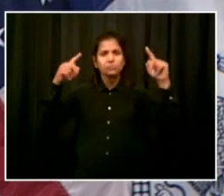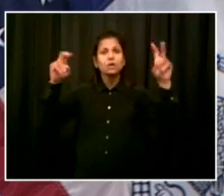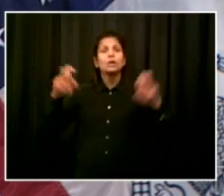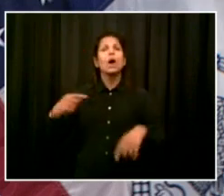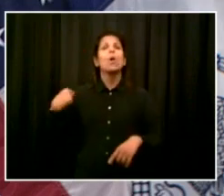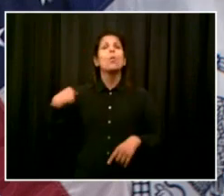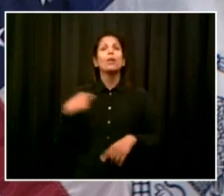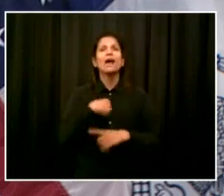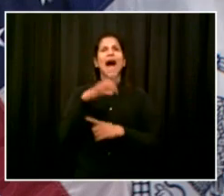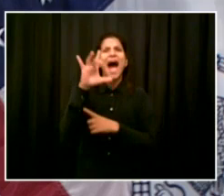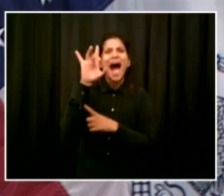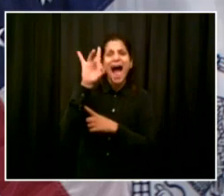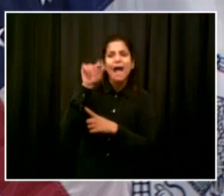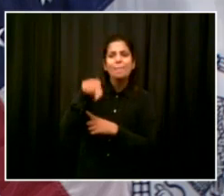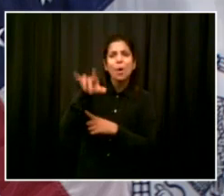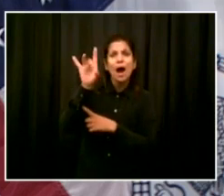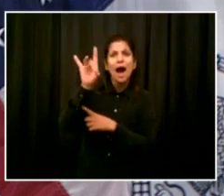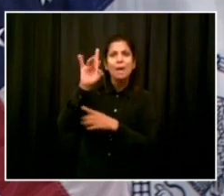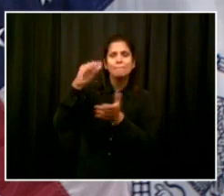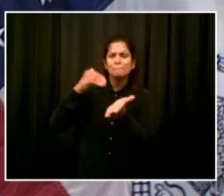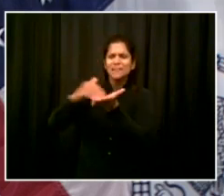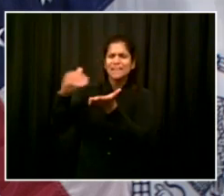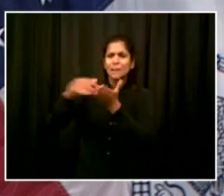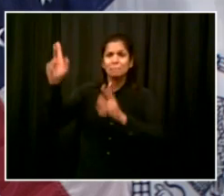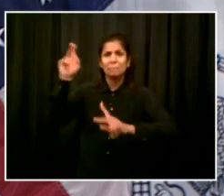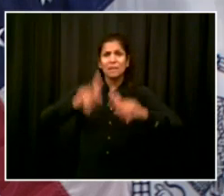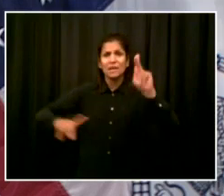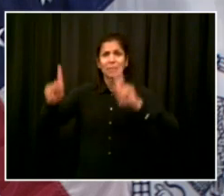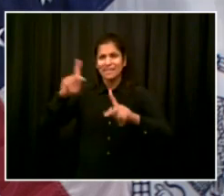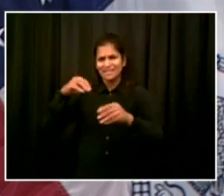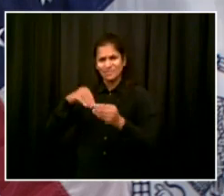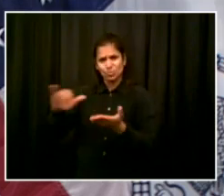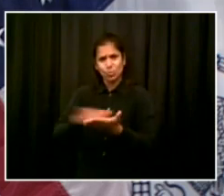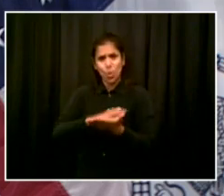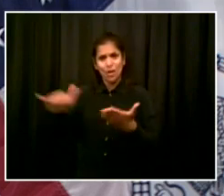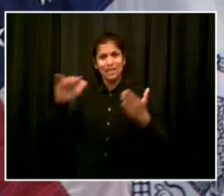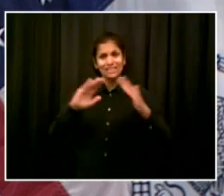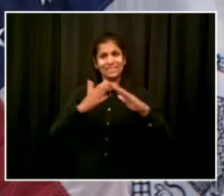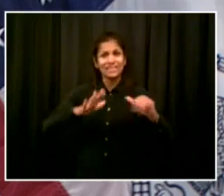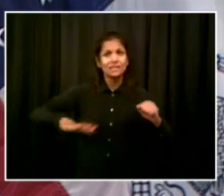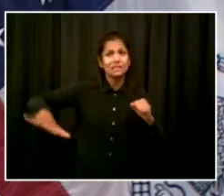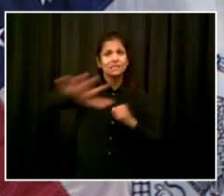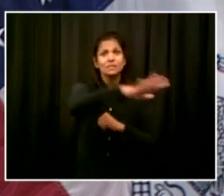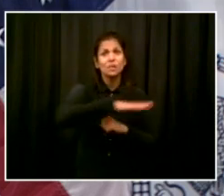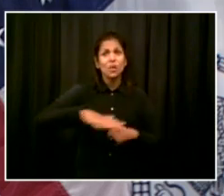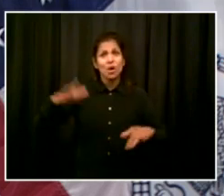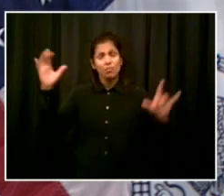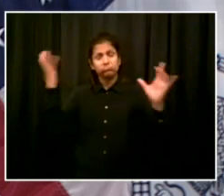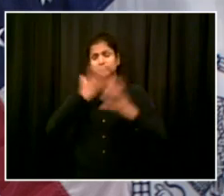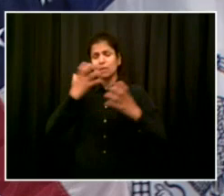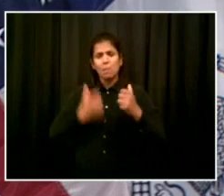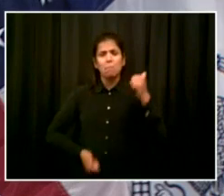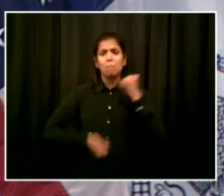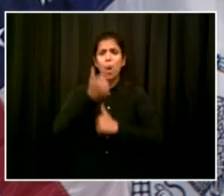Obviously, overwhelmingly gang and crew members, a very, very small number of people who do not represent the communities that are all trying to live